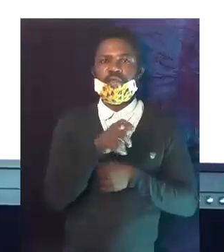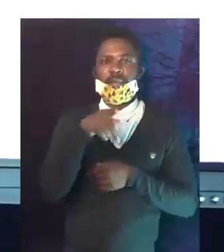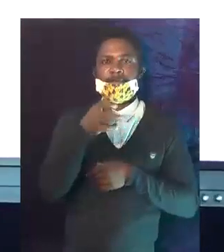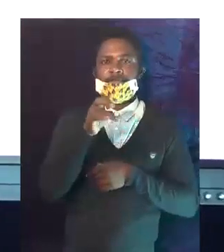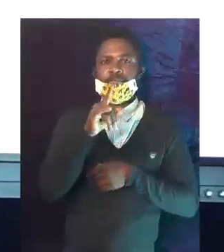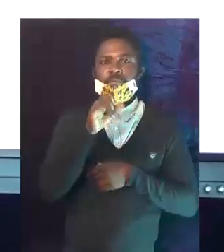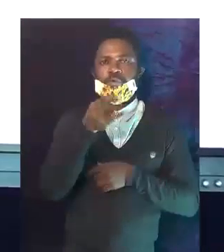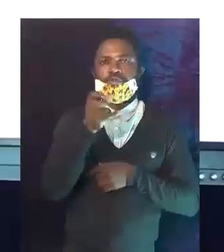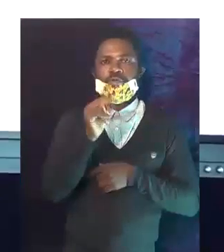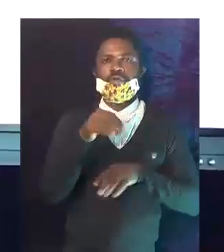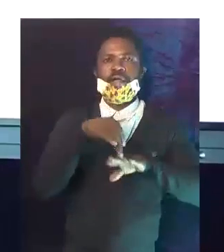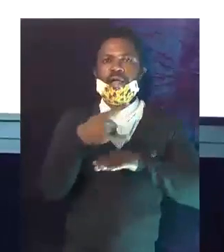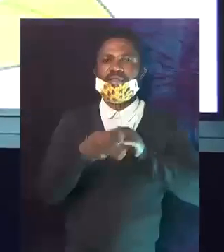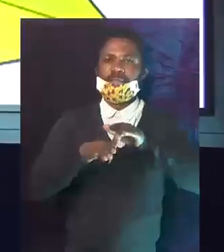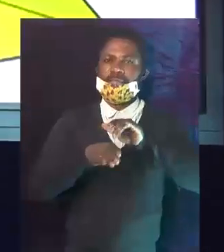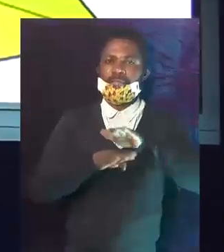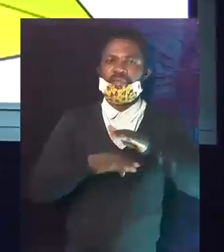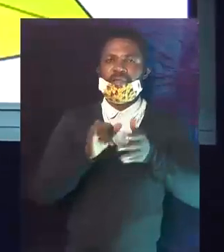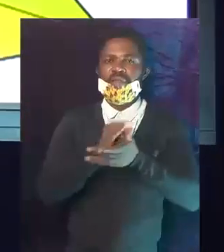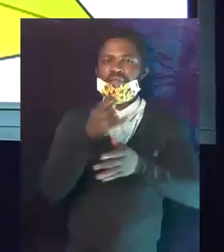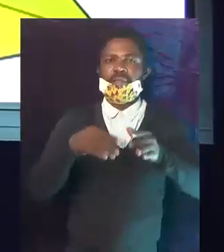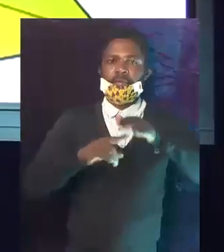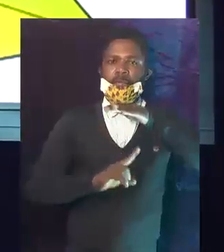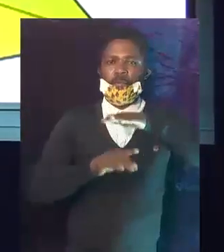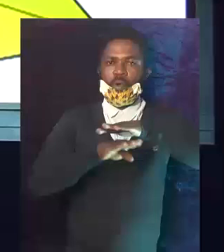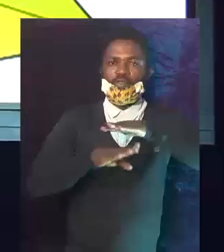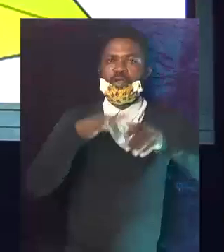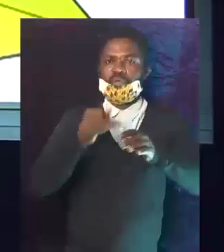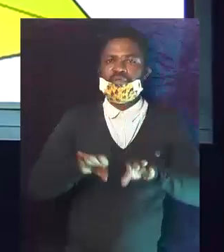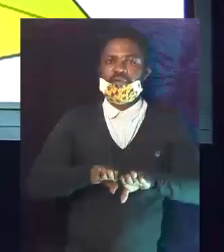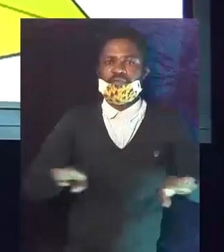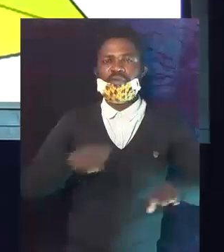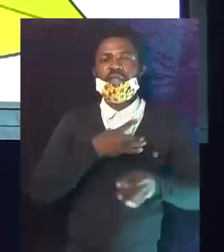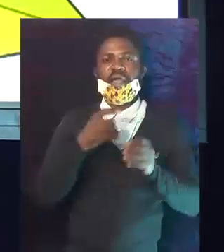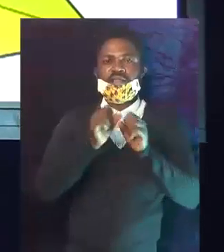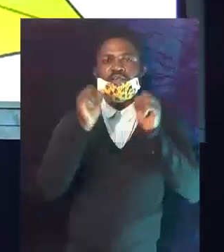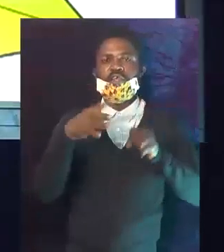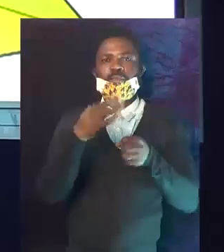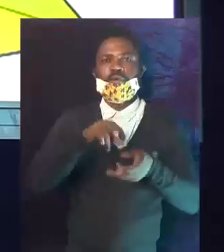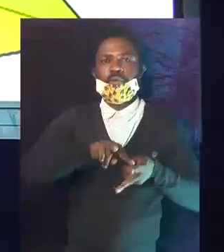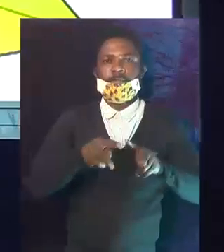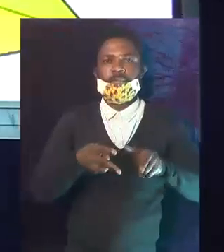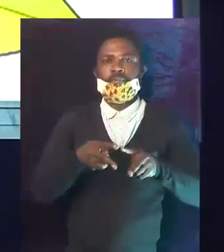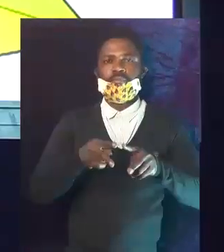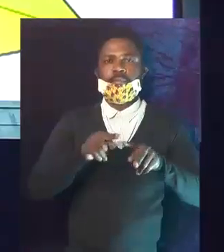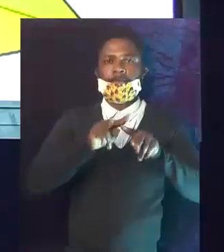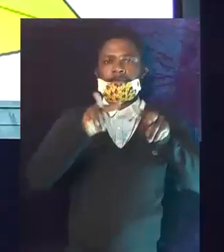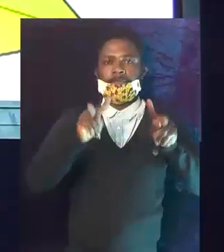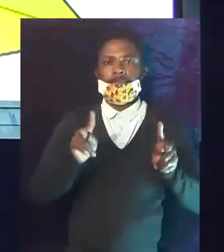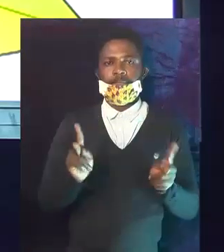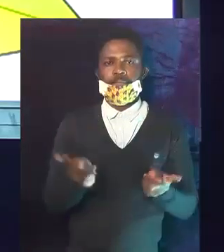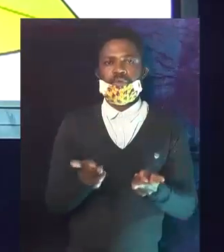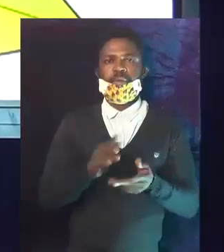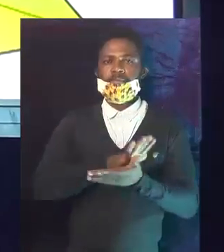polygon as the base. That is, the bottom is flat and it's also in the shape of a polygon. Don't forget that a polygon is a